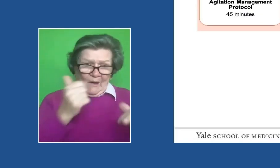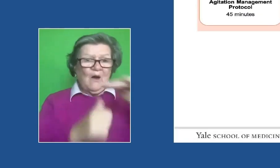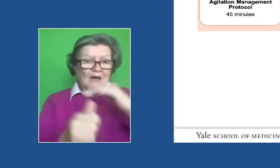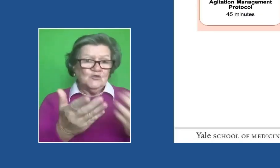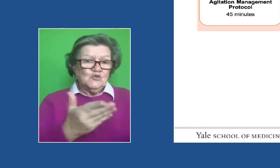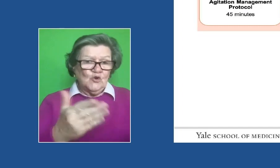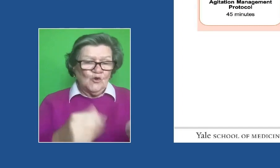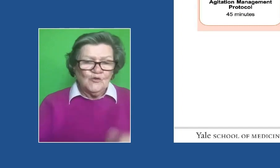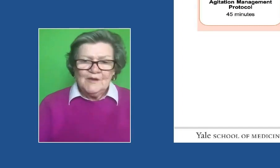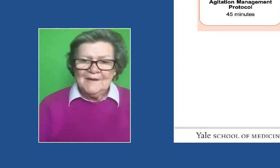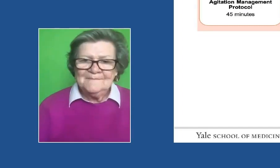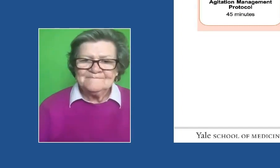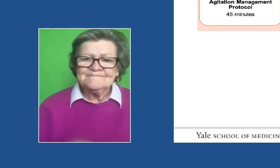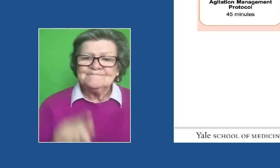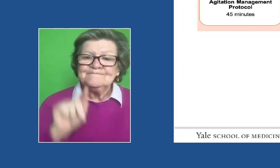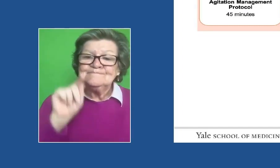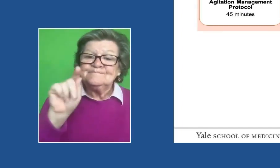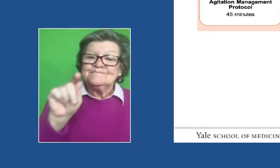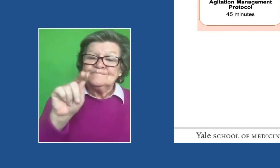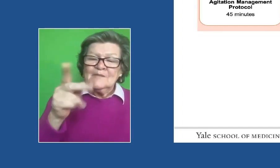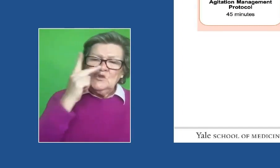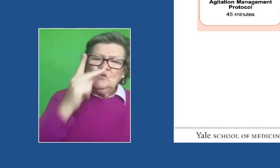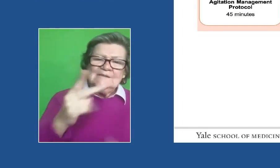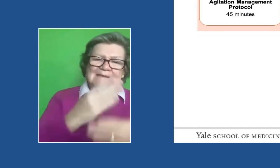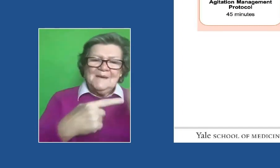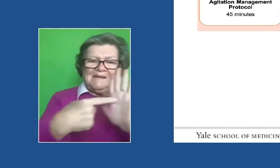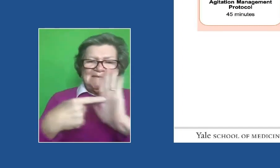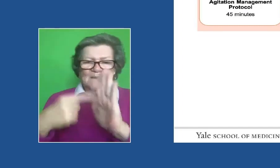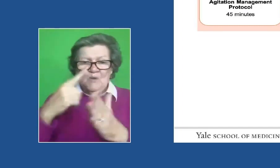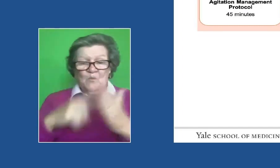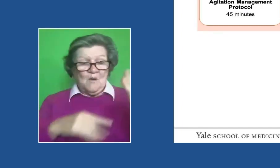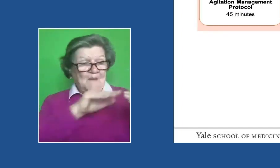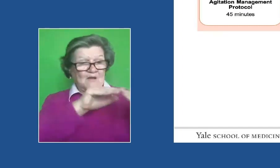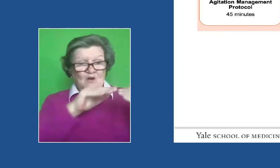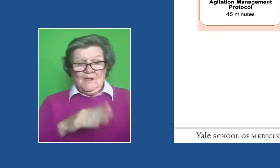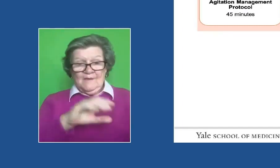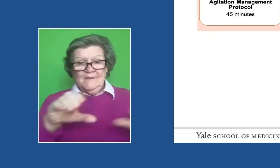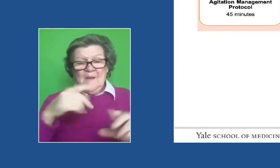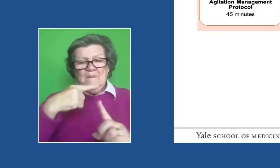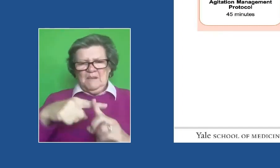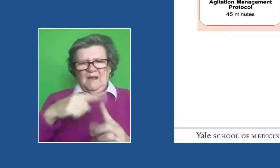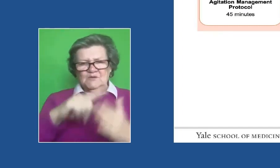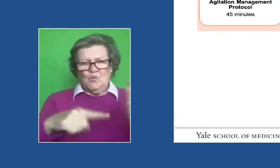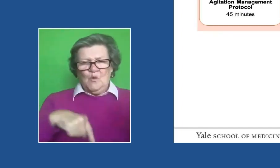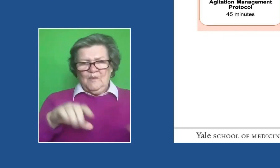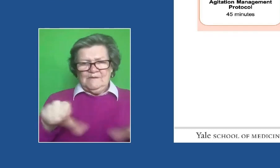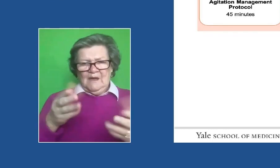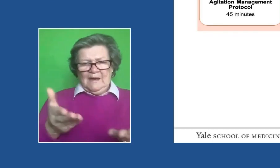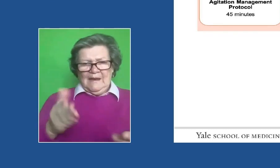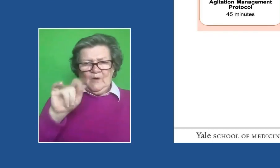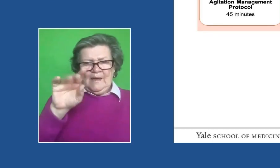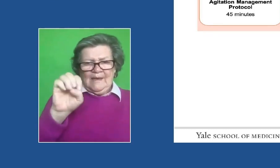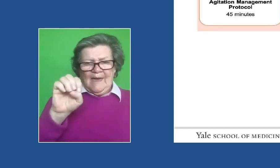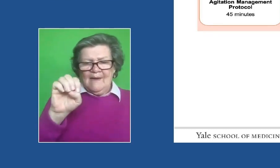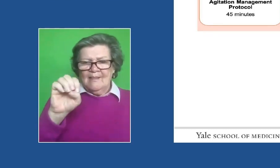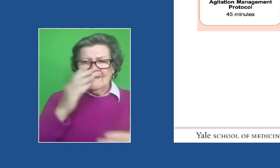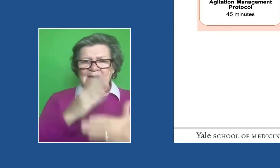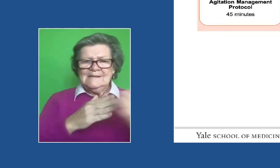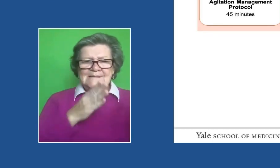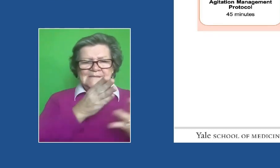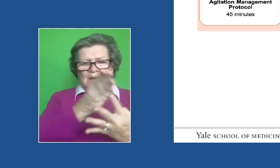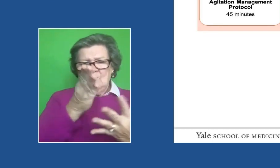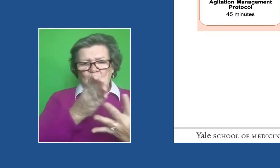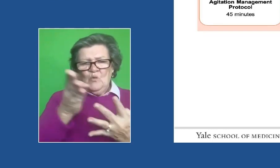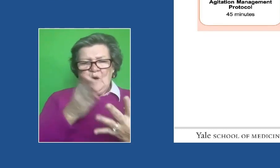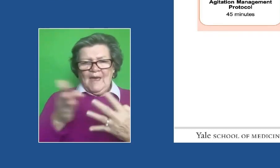So here are some examples of both what my colleagues have done as well as what we've done here at Yale New Haven as just some ways to try to combat